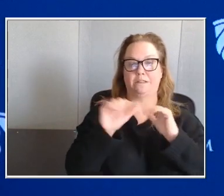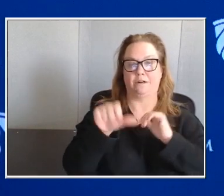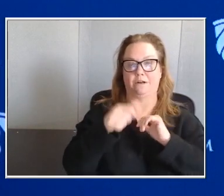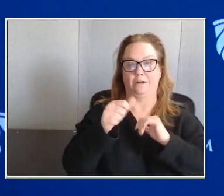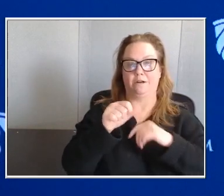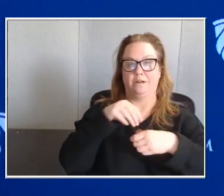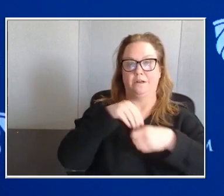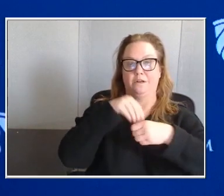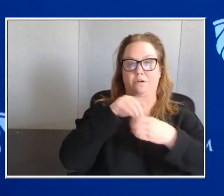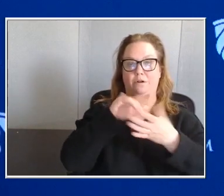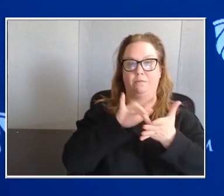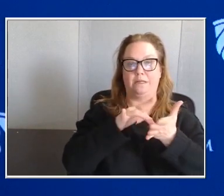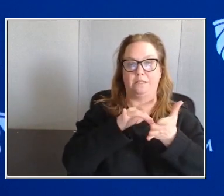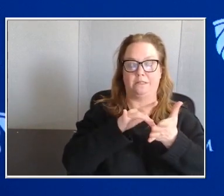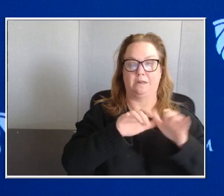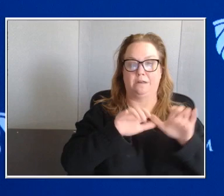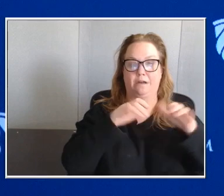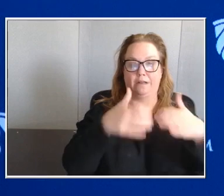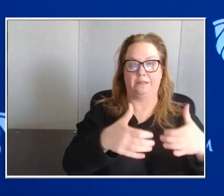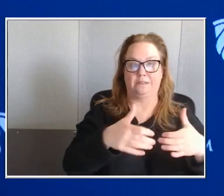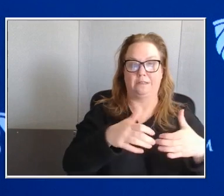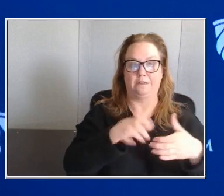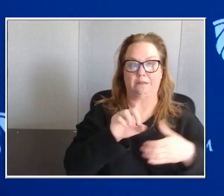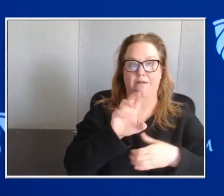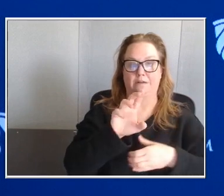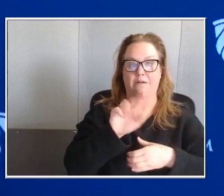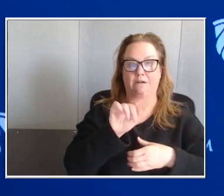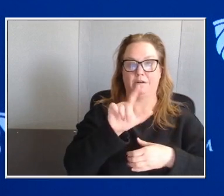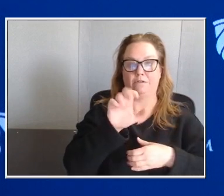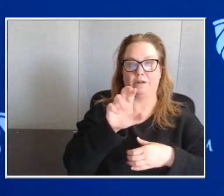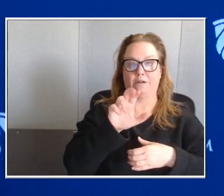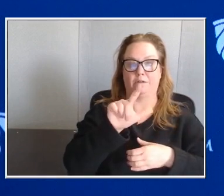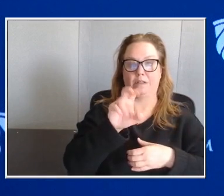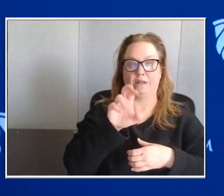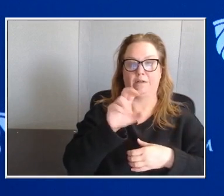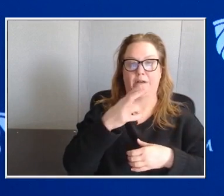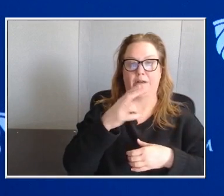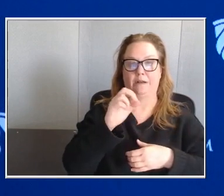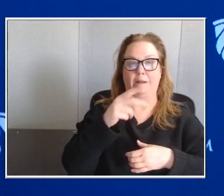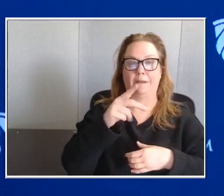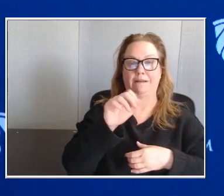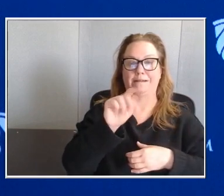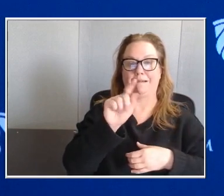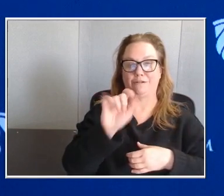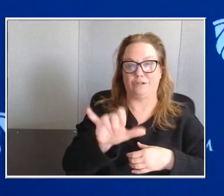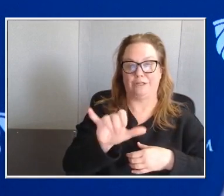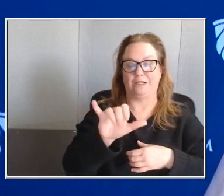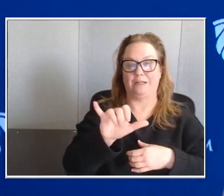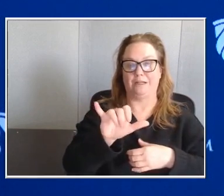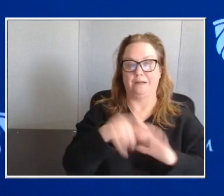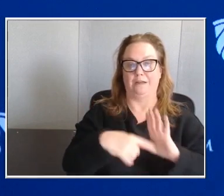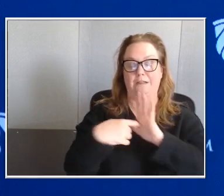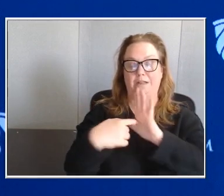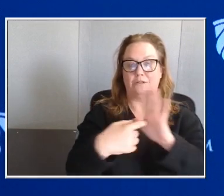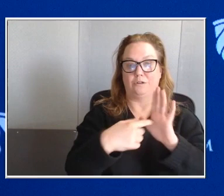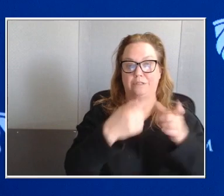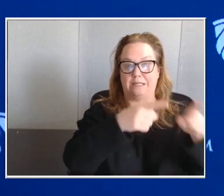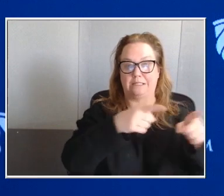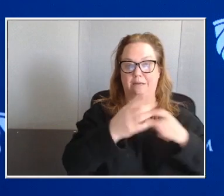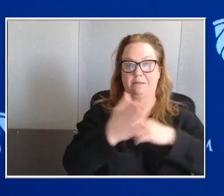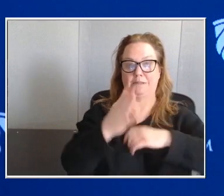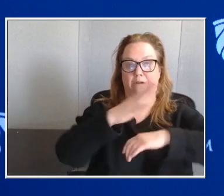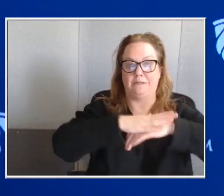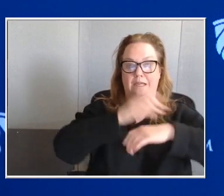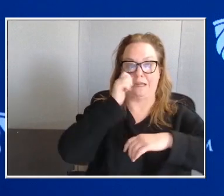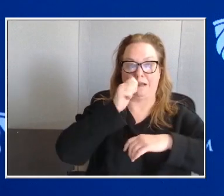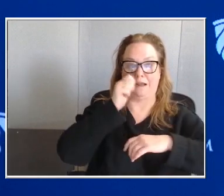medicine subspecialty colleagues like Dr. Taylor with liver, with hepatology, and I think that just goes to show you this happens all day, every day